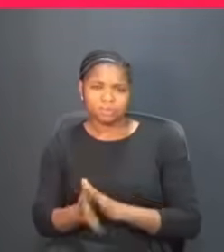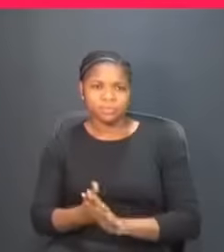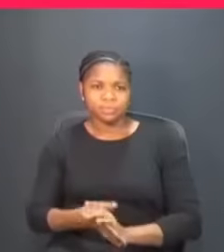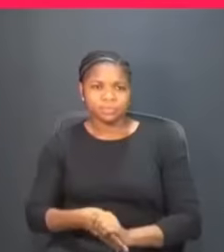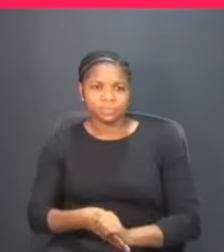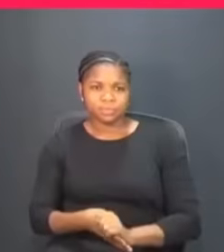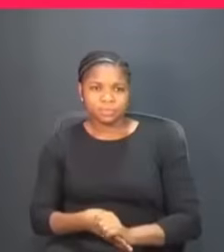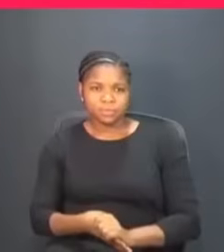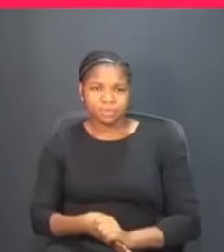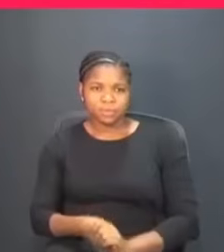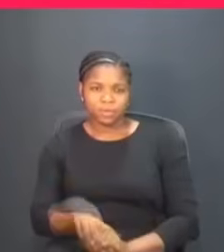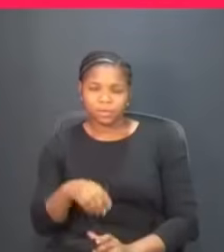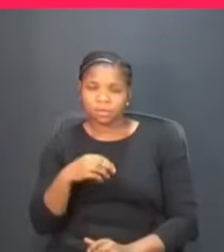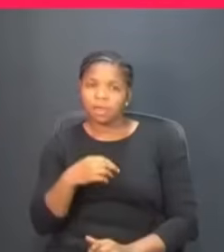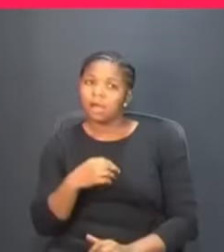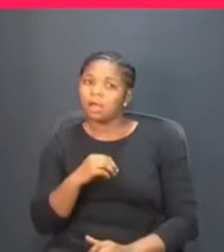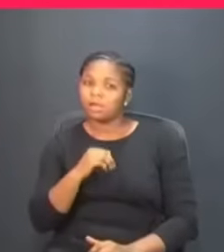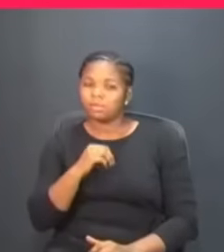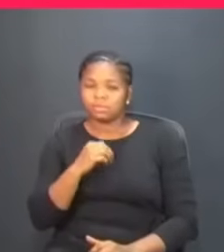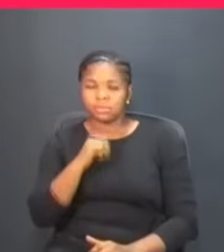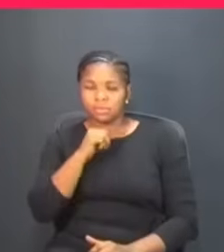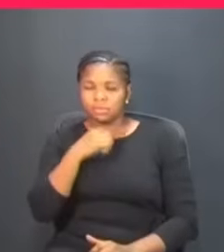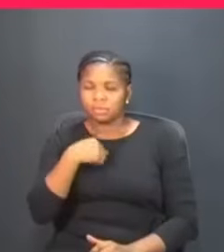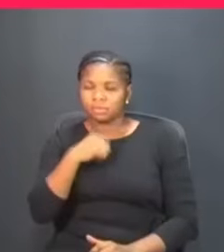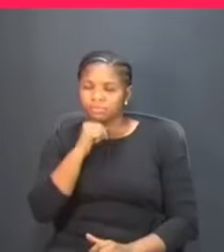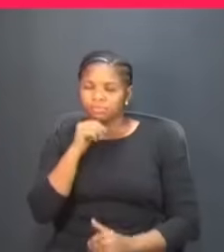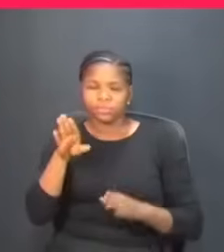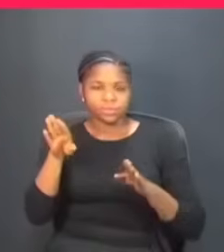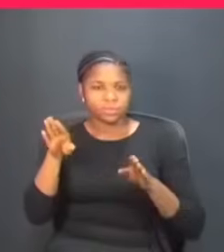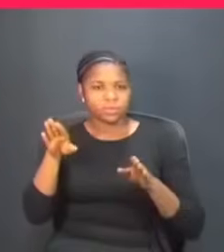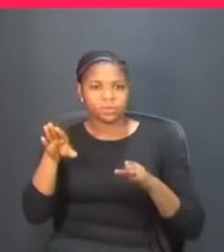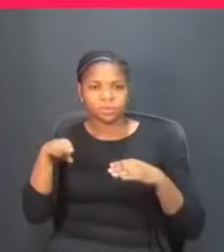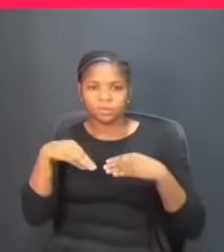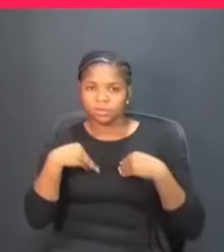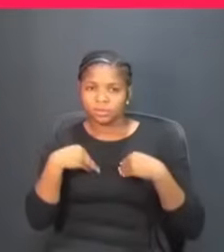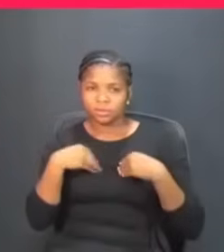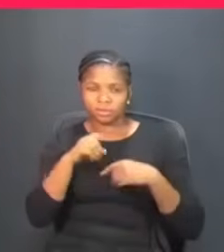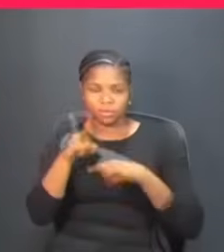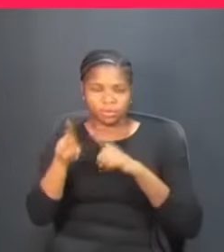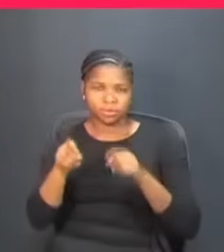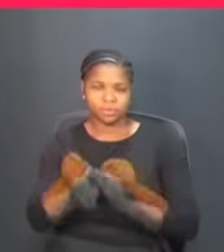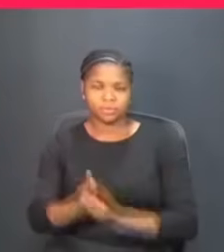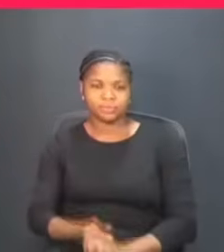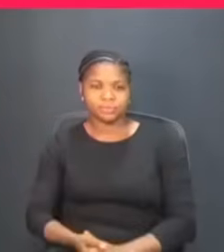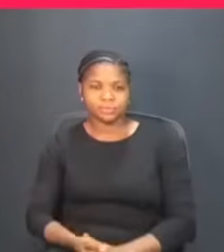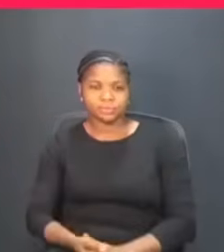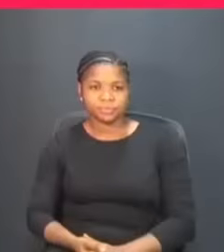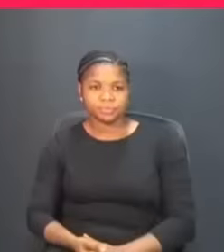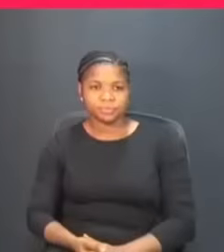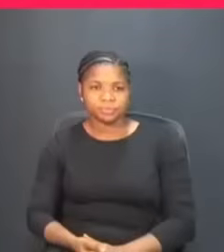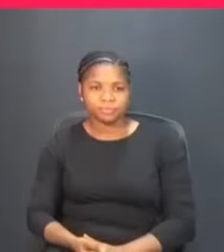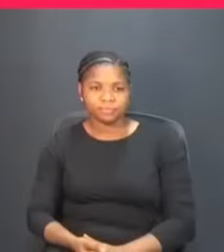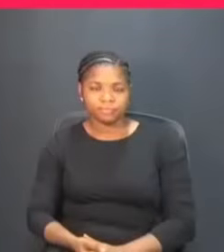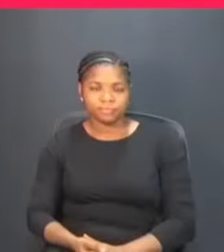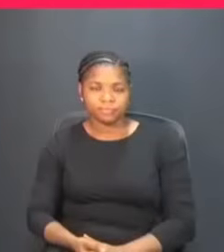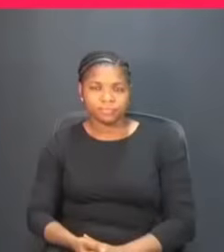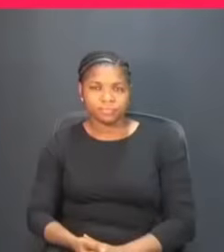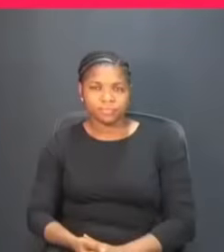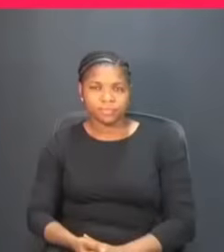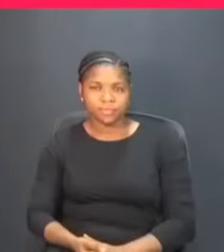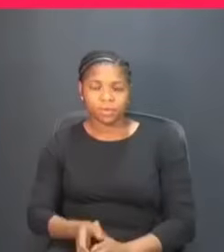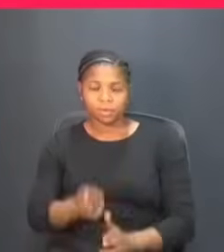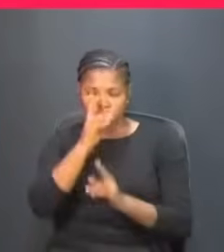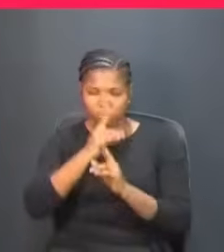resume your seat. Yes, Honorable Jerry Ahmed. Question disallowed. Thank you Honorable Jelly, yes, you have the floor.